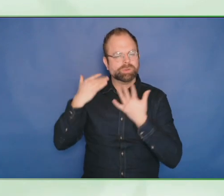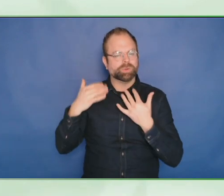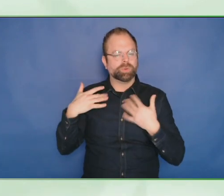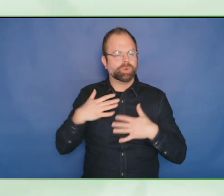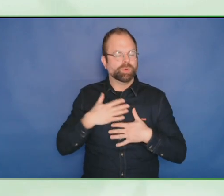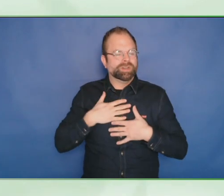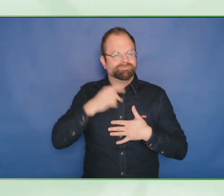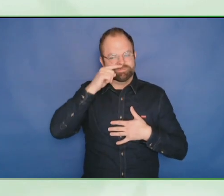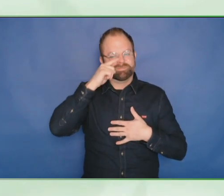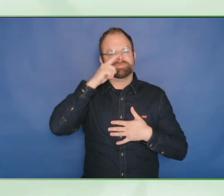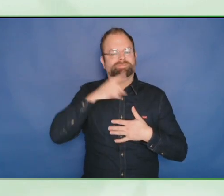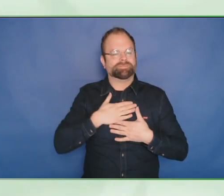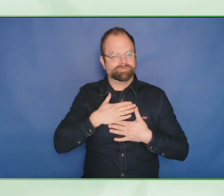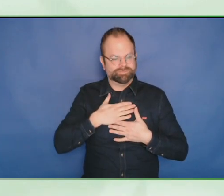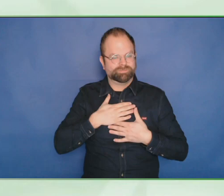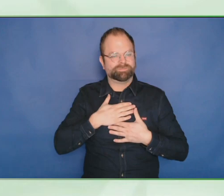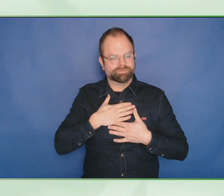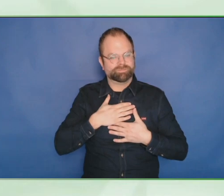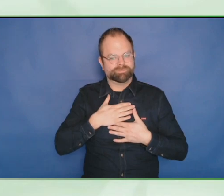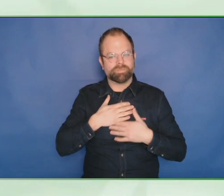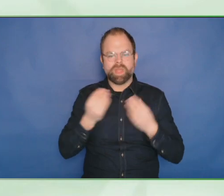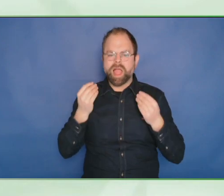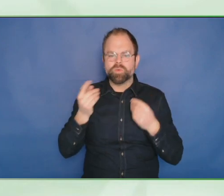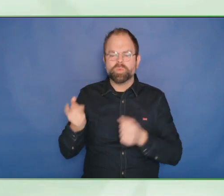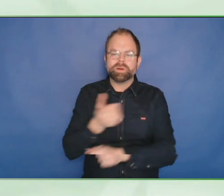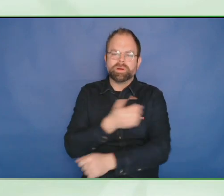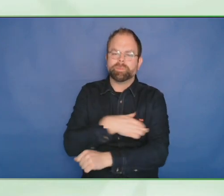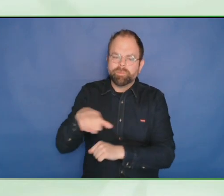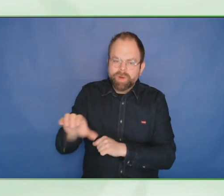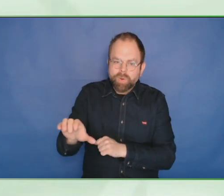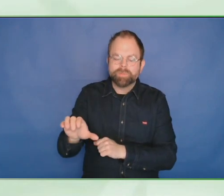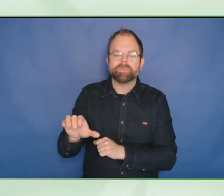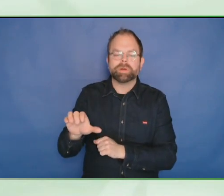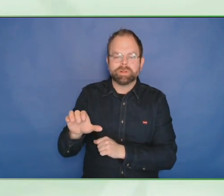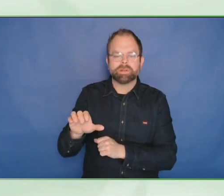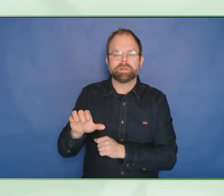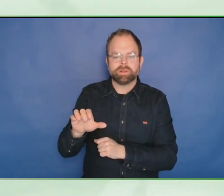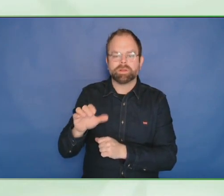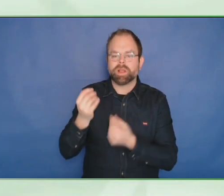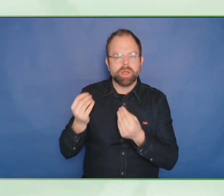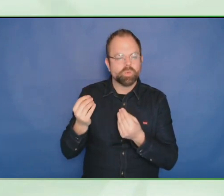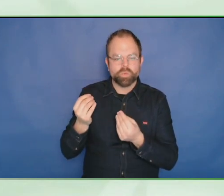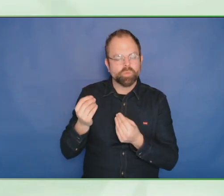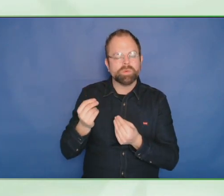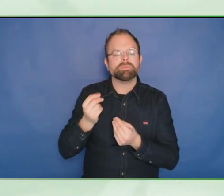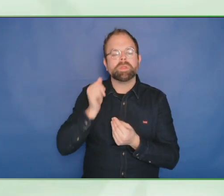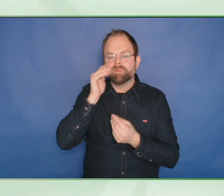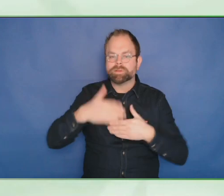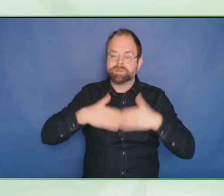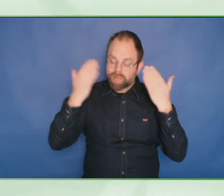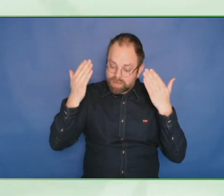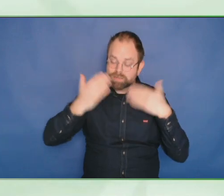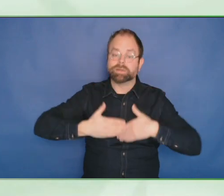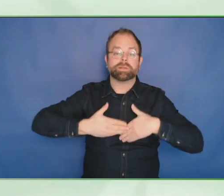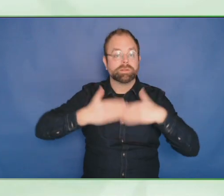they empower day by day. And I can tell you a lot of stories